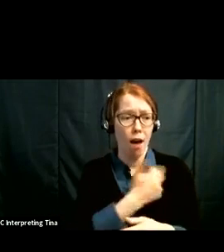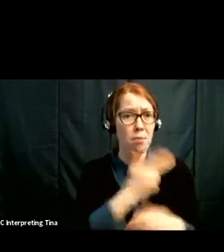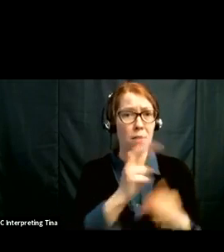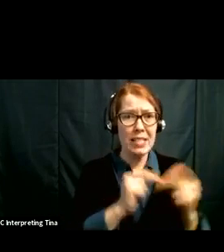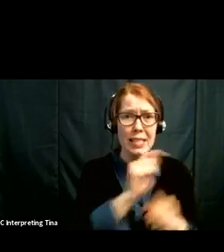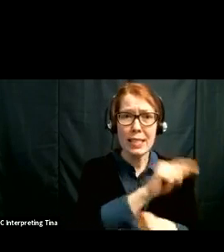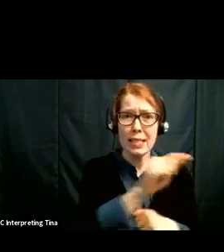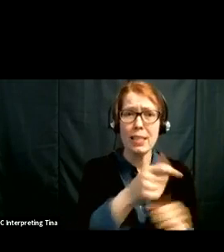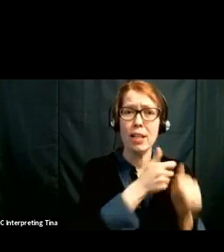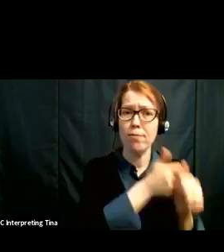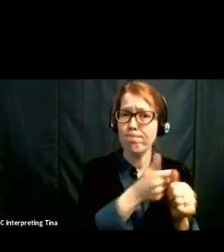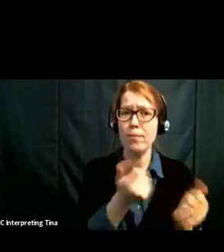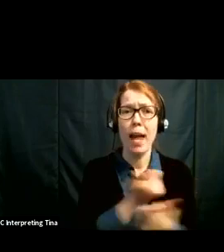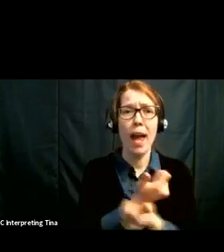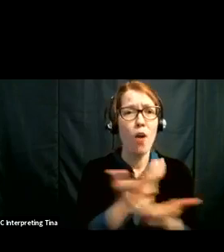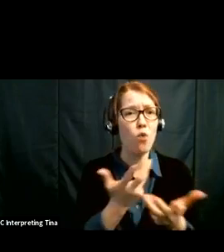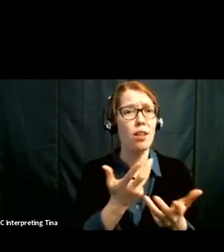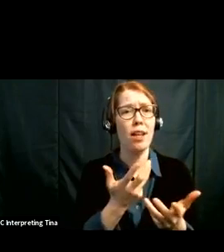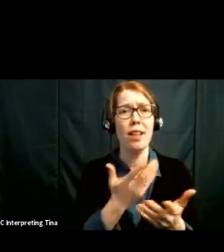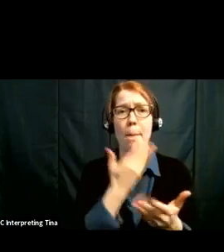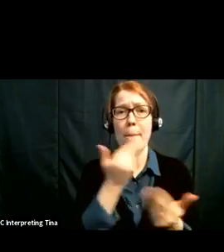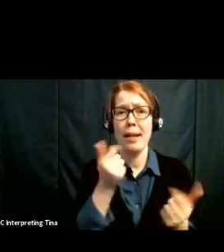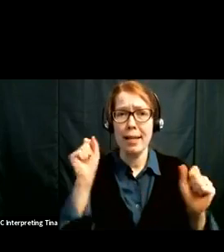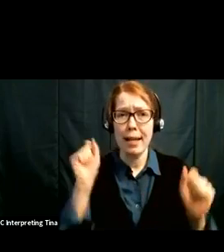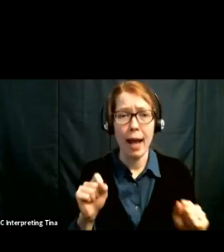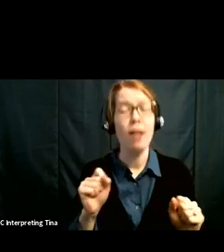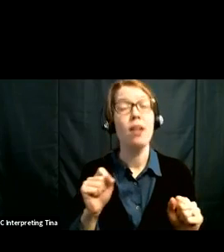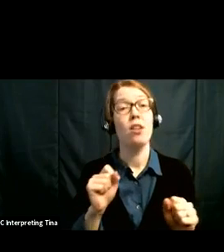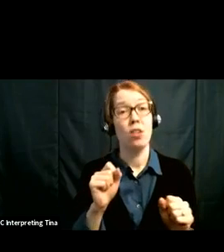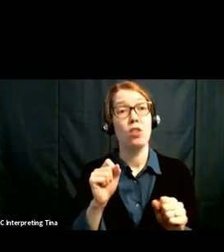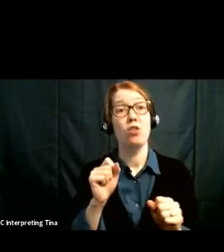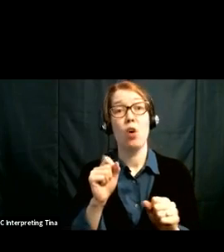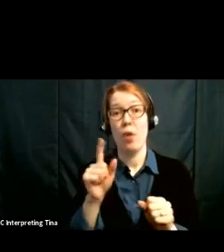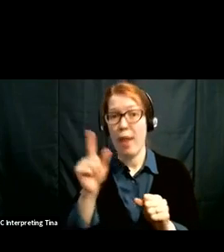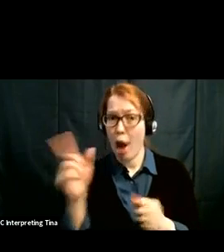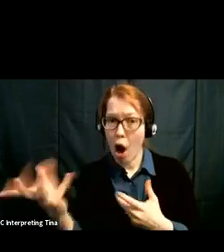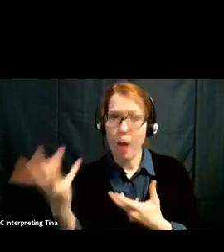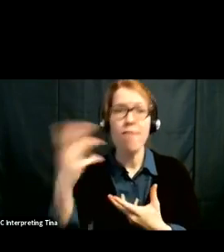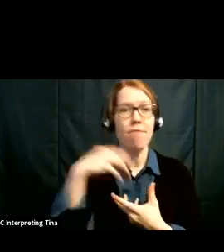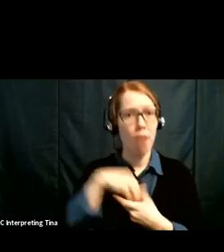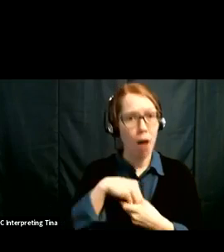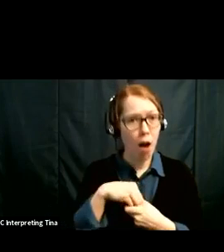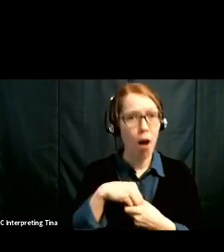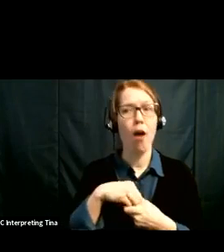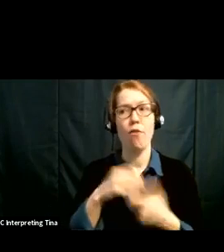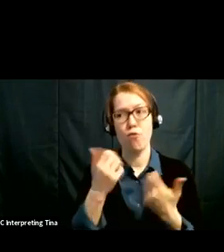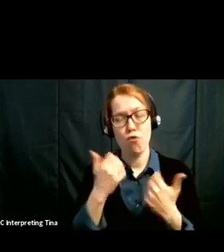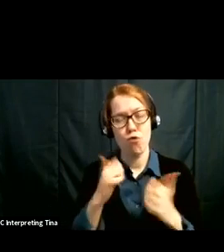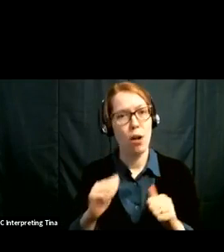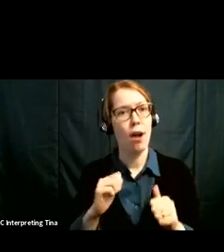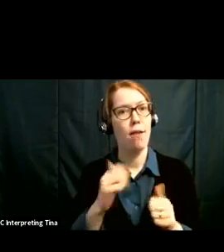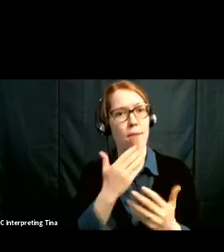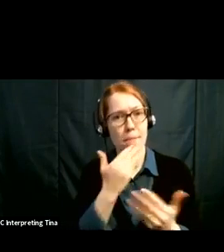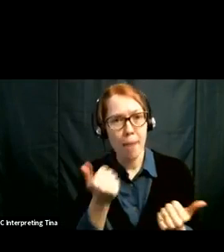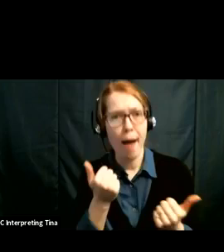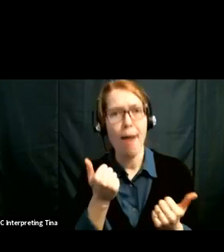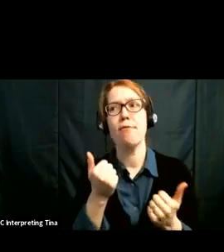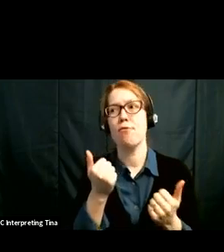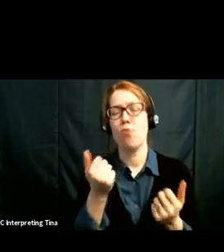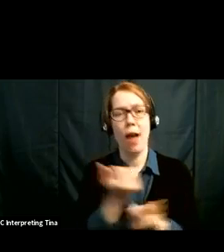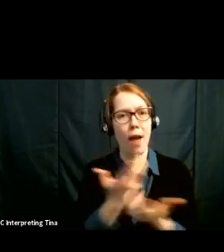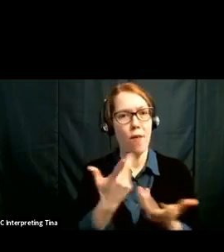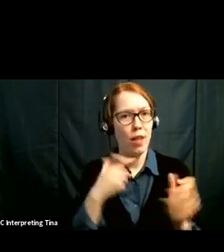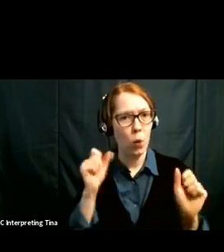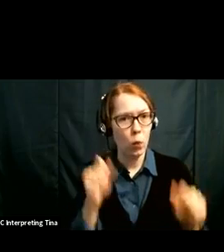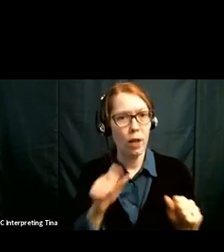possibly can. So again, your elected officials are engaged. They're trying to do as much as we possibly can to make sure that, again, the